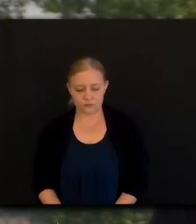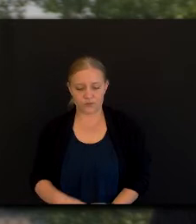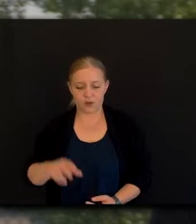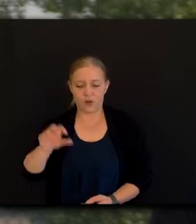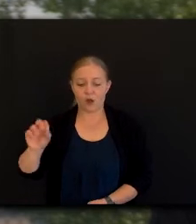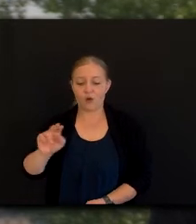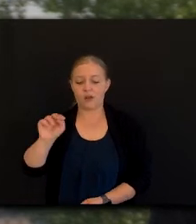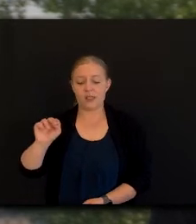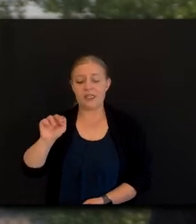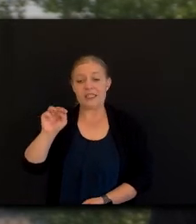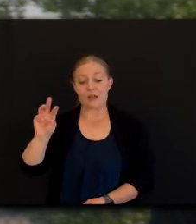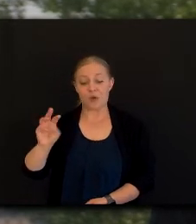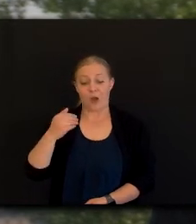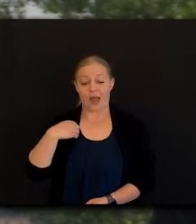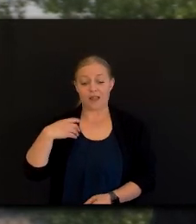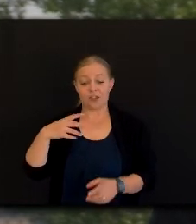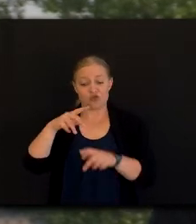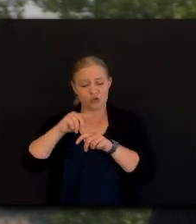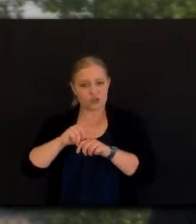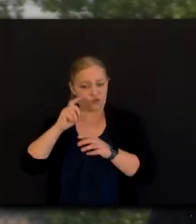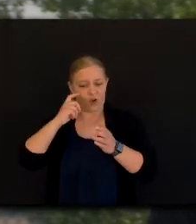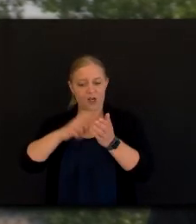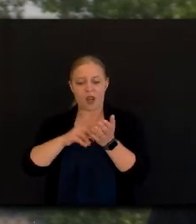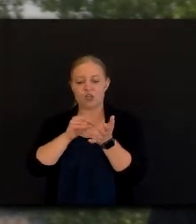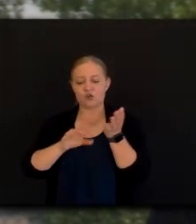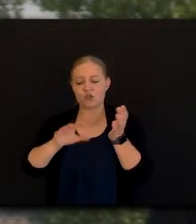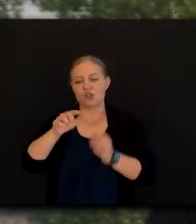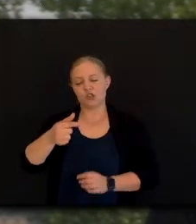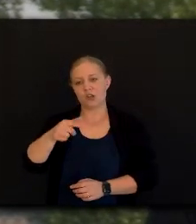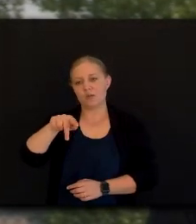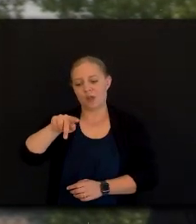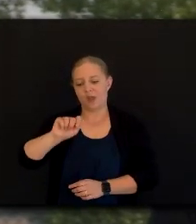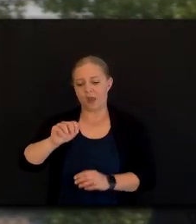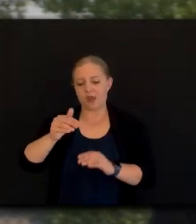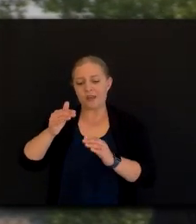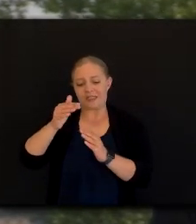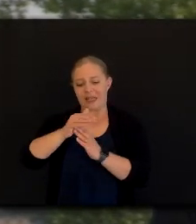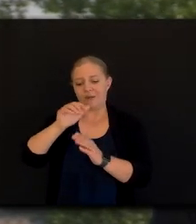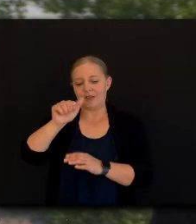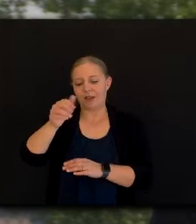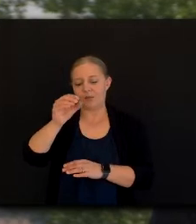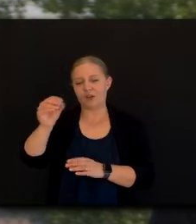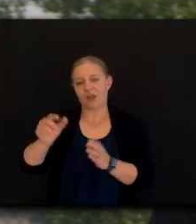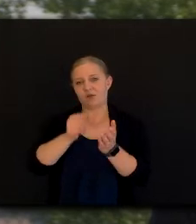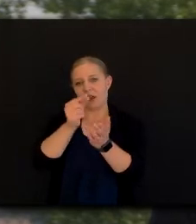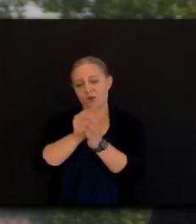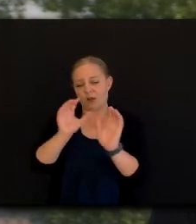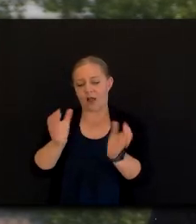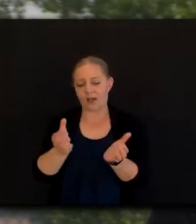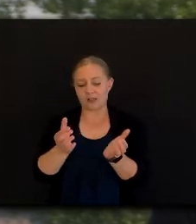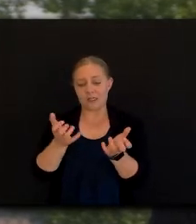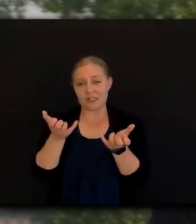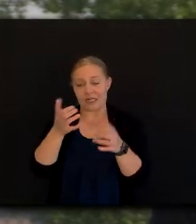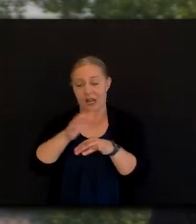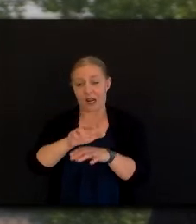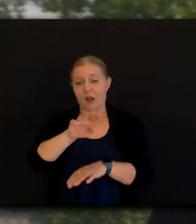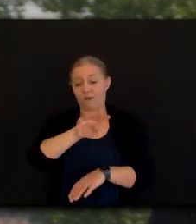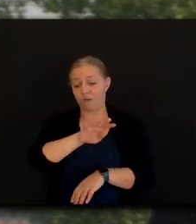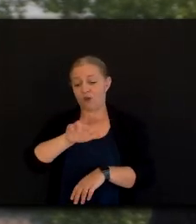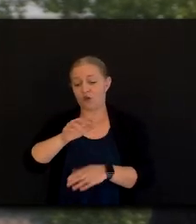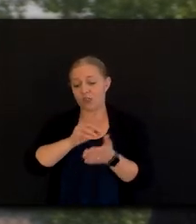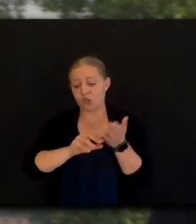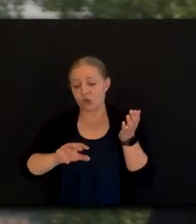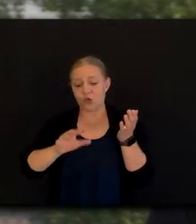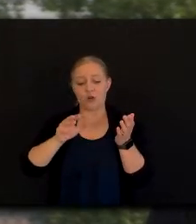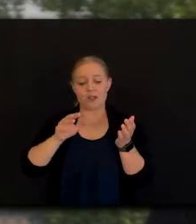ONW has a tradition of recognizing students whose GPAs are in the top 10% of the graduating class. Tonight, 43